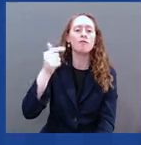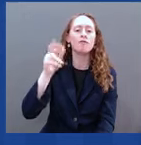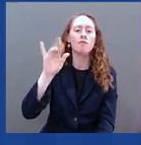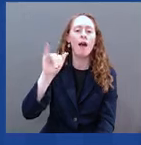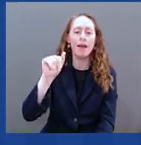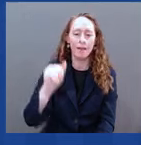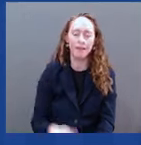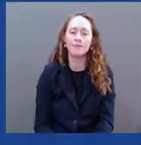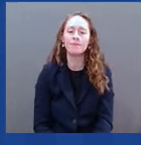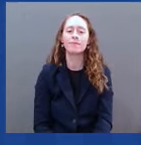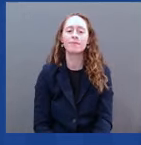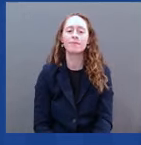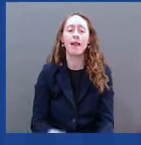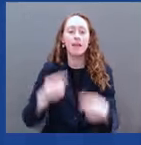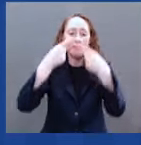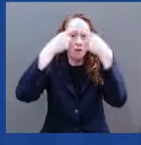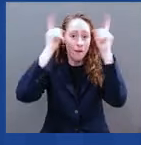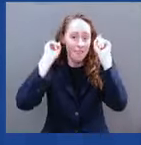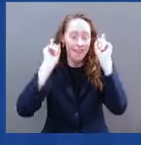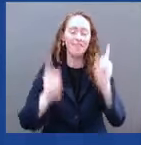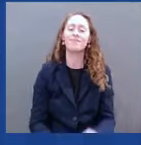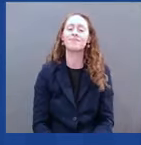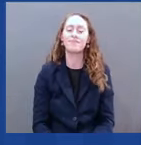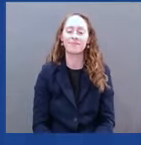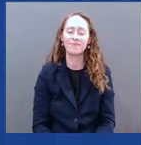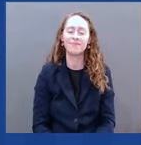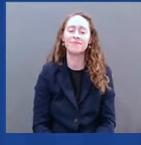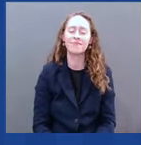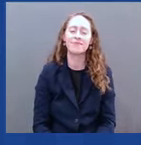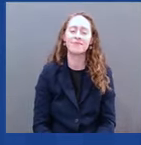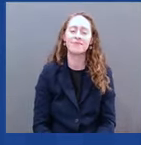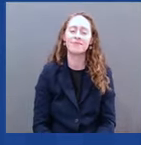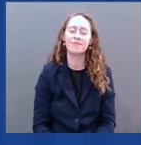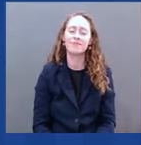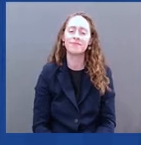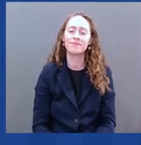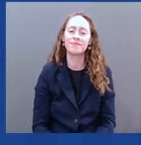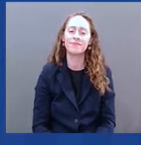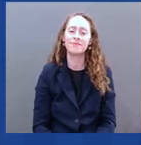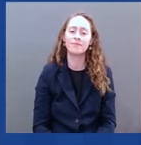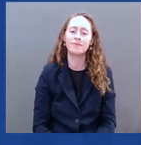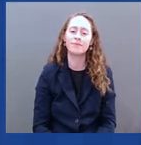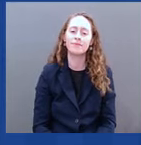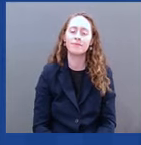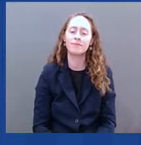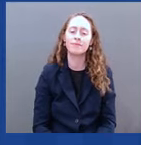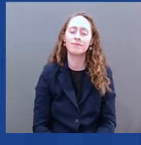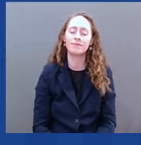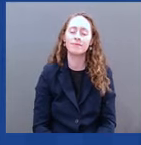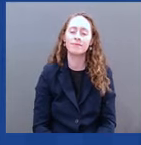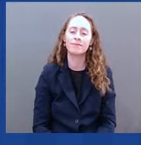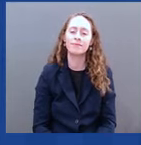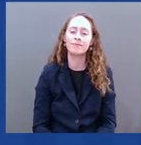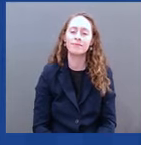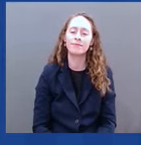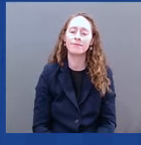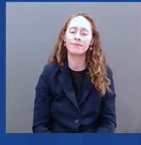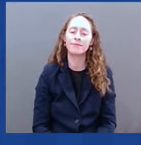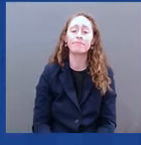early conversation with him in December and early January, it was clear to me he didn't think we could sustain this